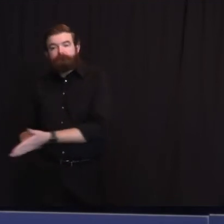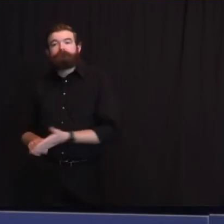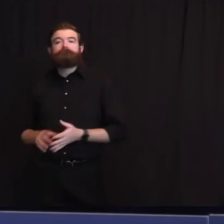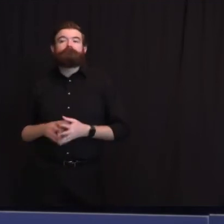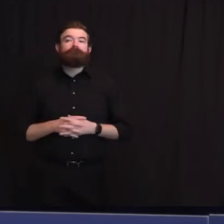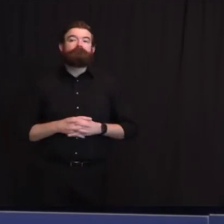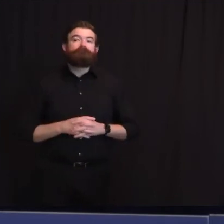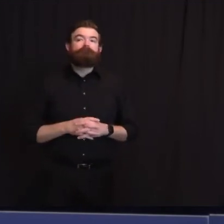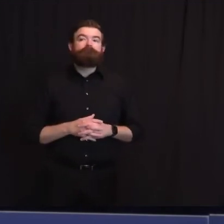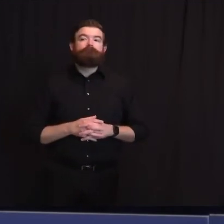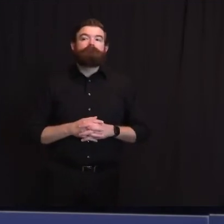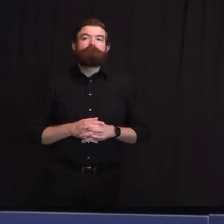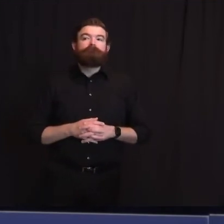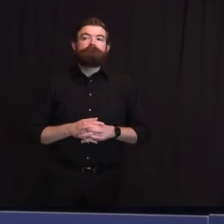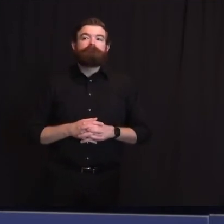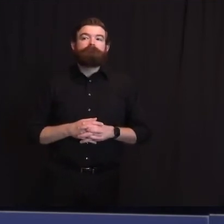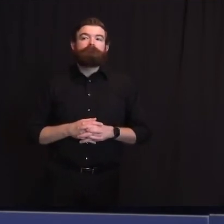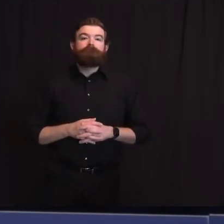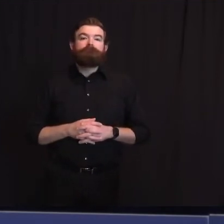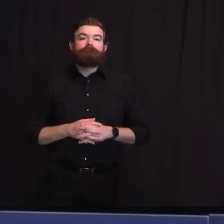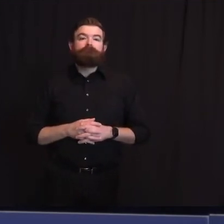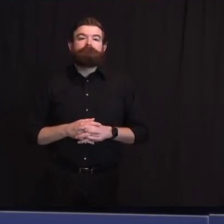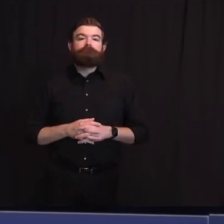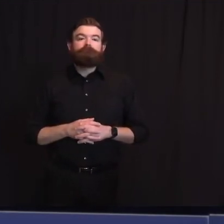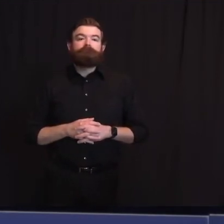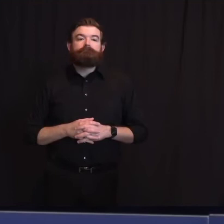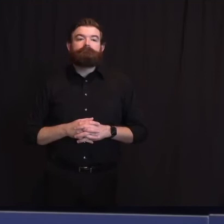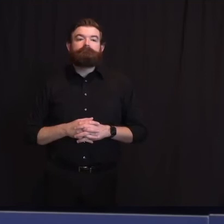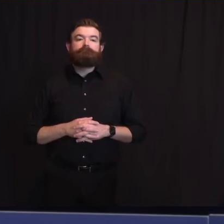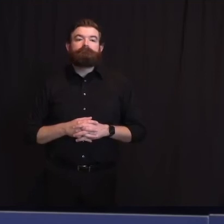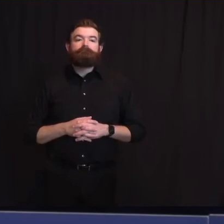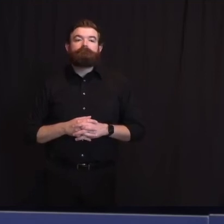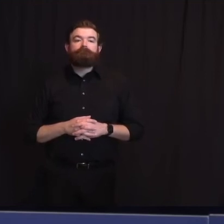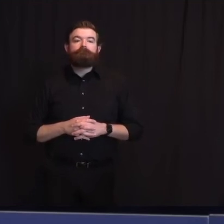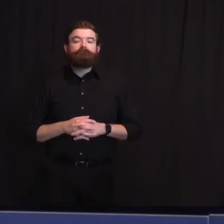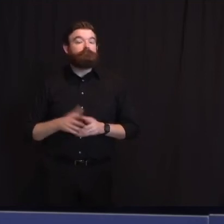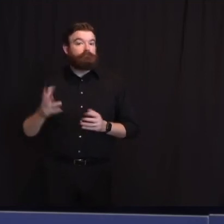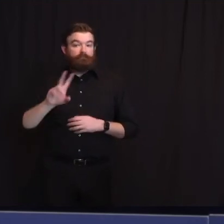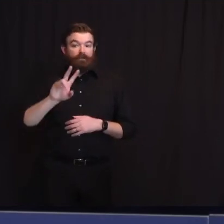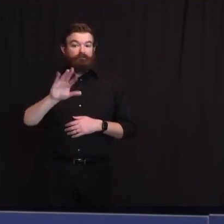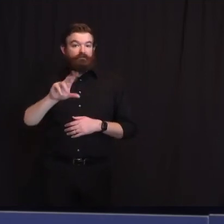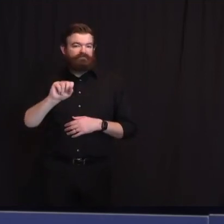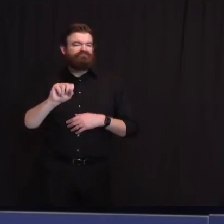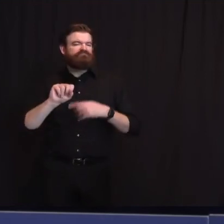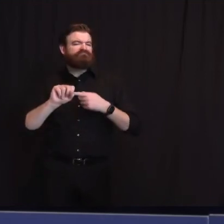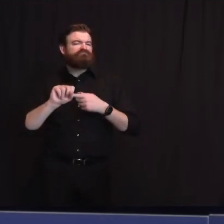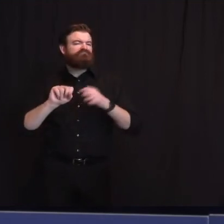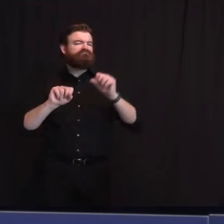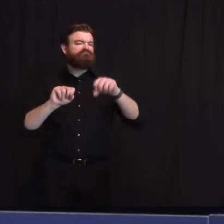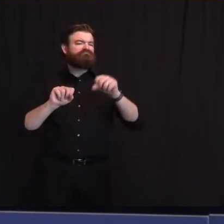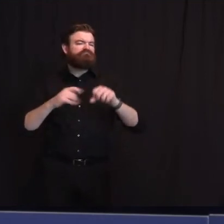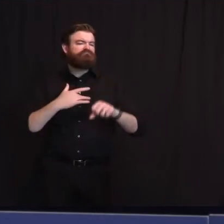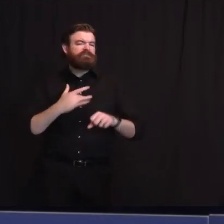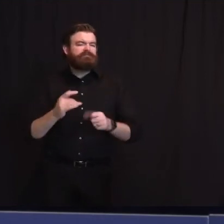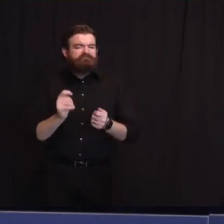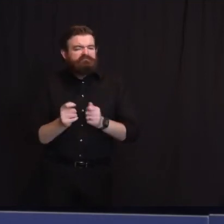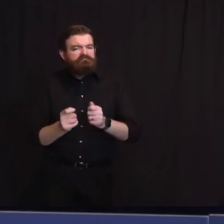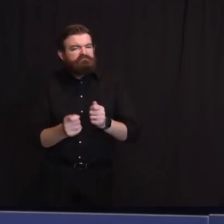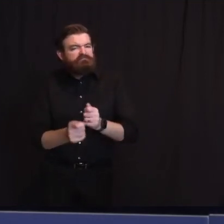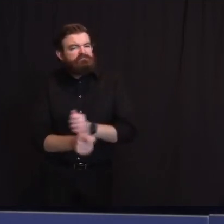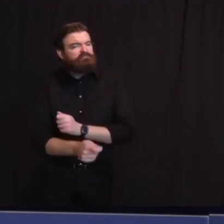service. As you know, viruses constantly change through mutation, and new variants of a virus